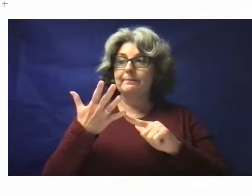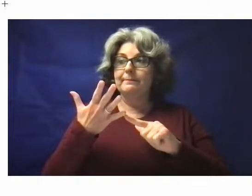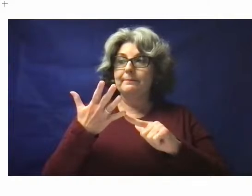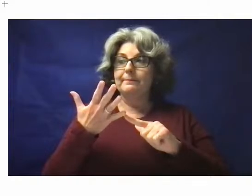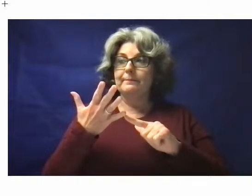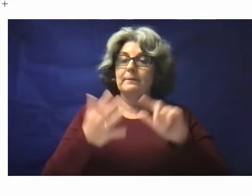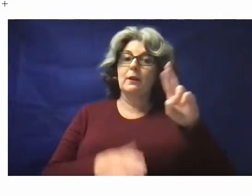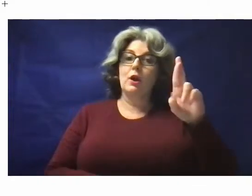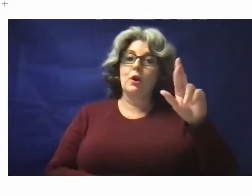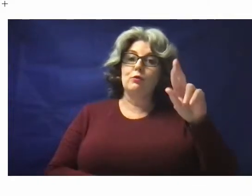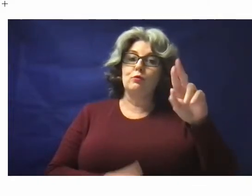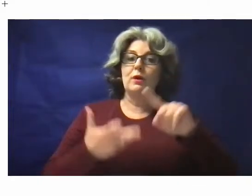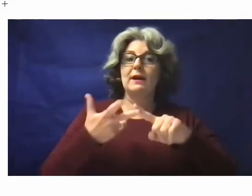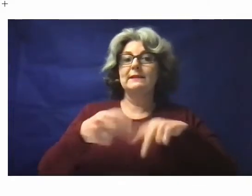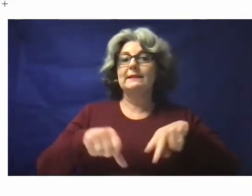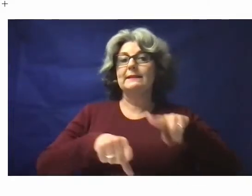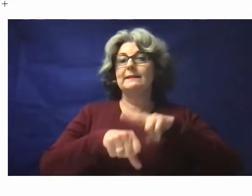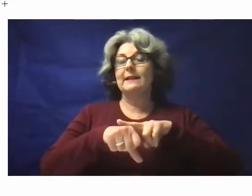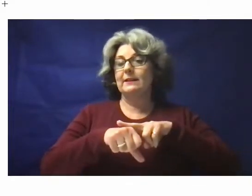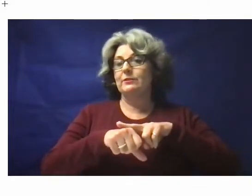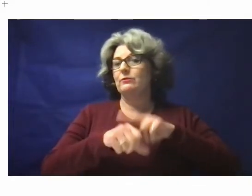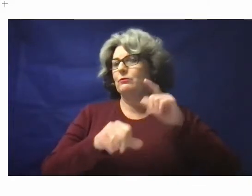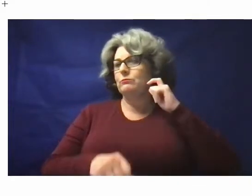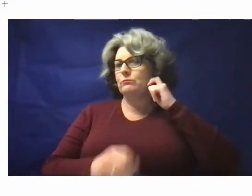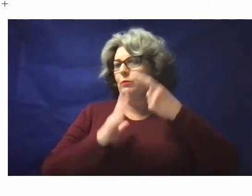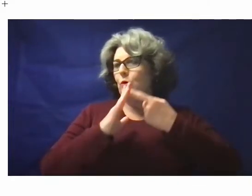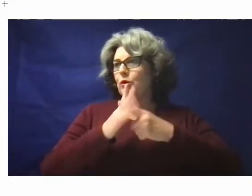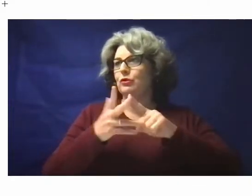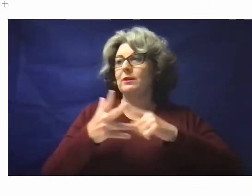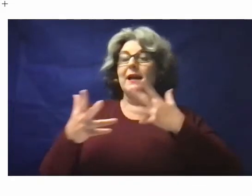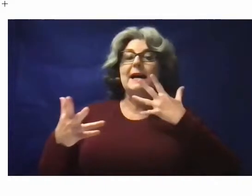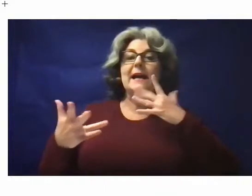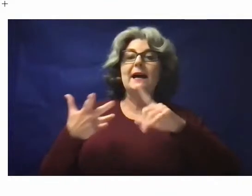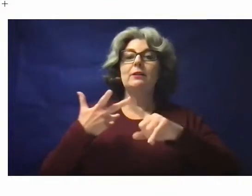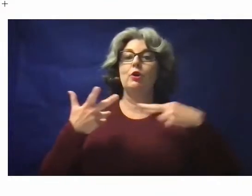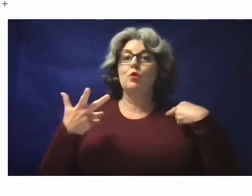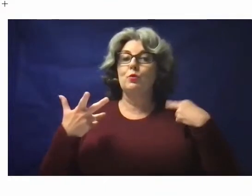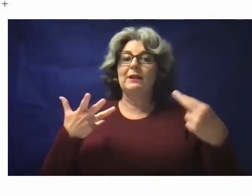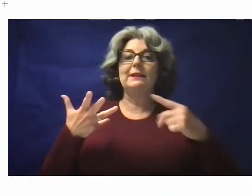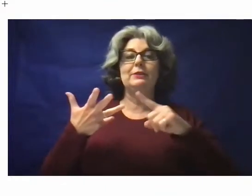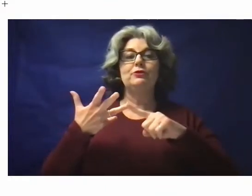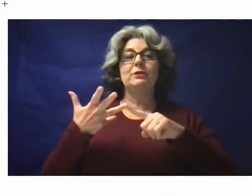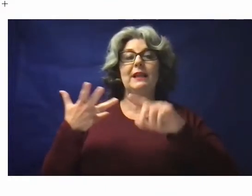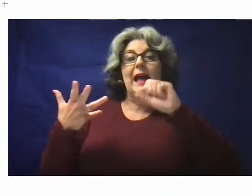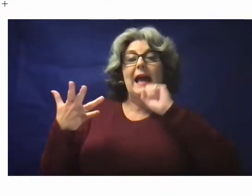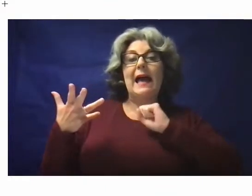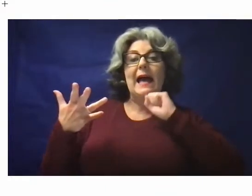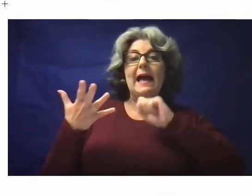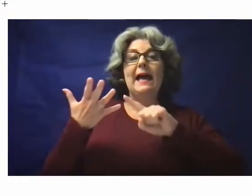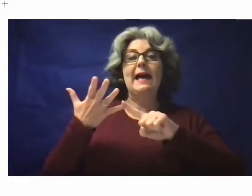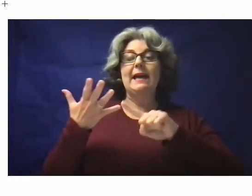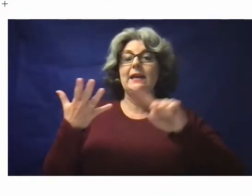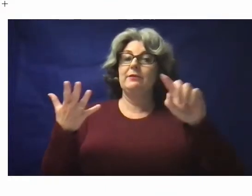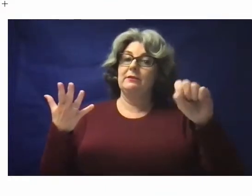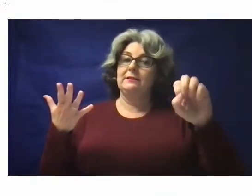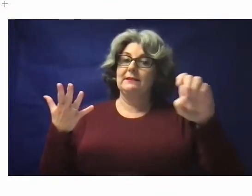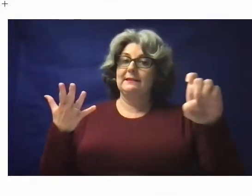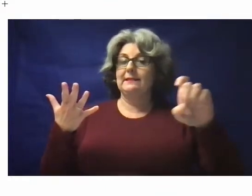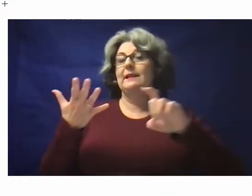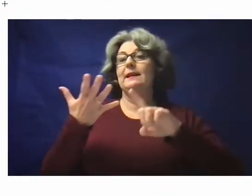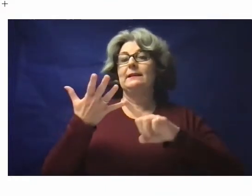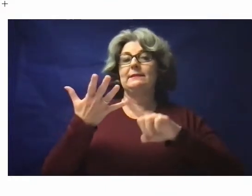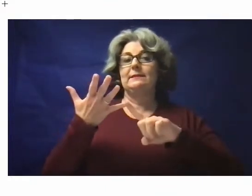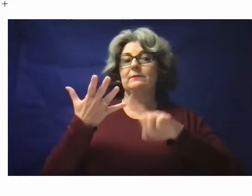race, national or ethnic origin, color, religion, age, sex, sex